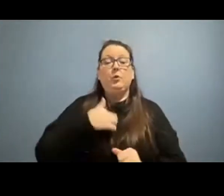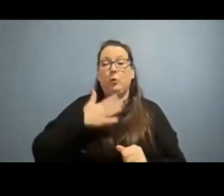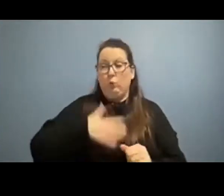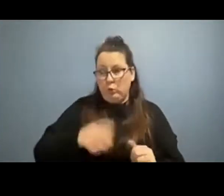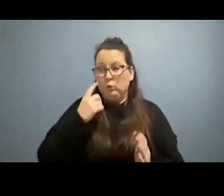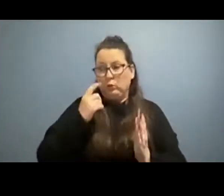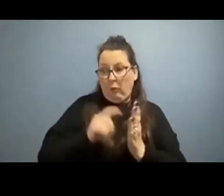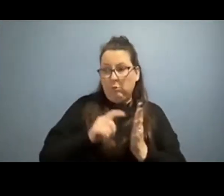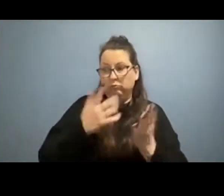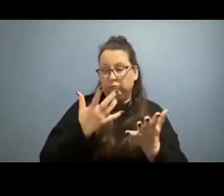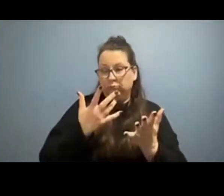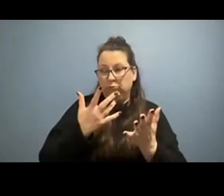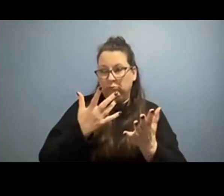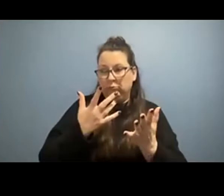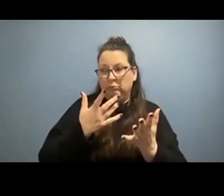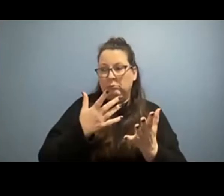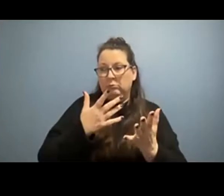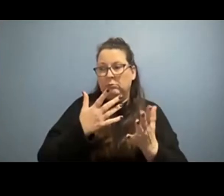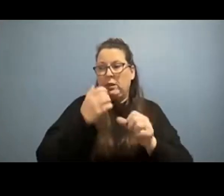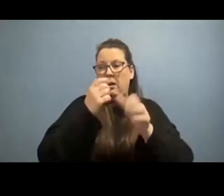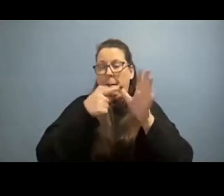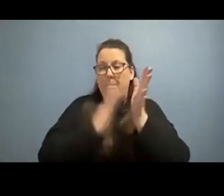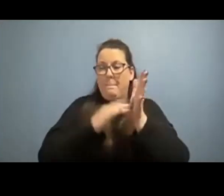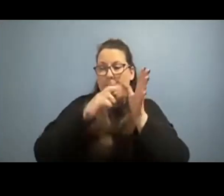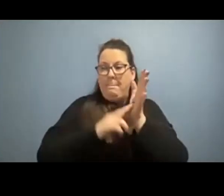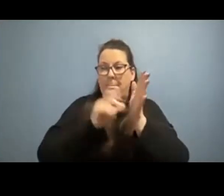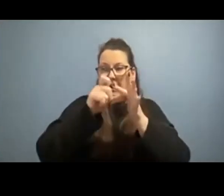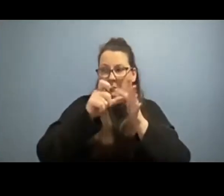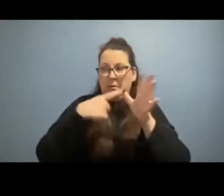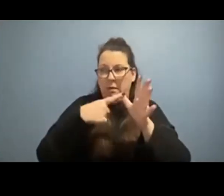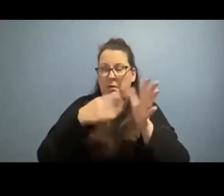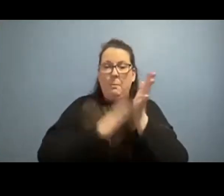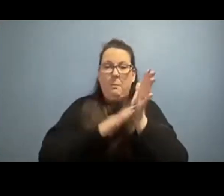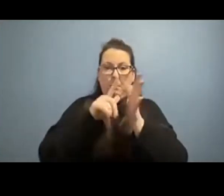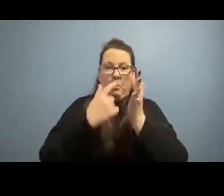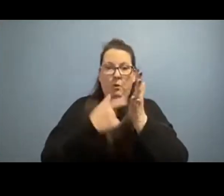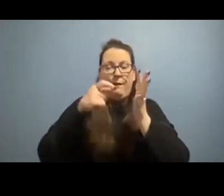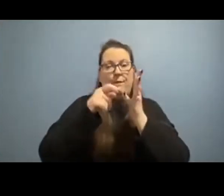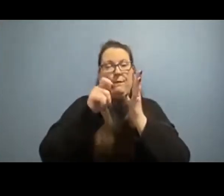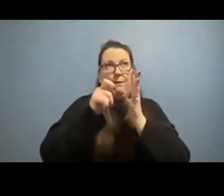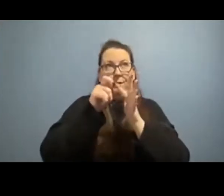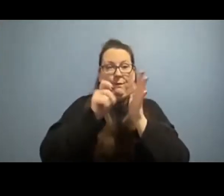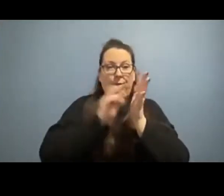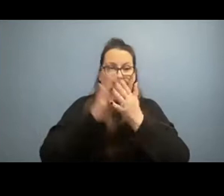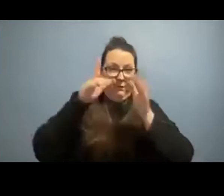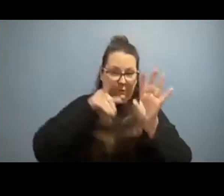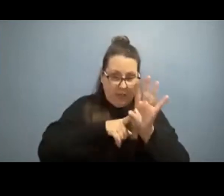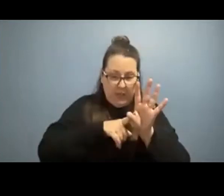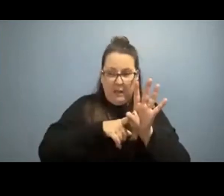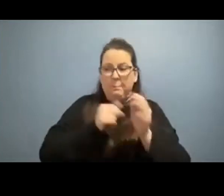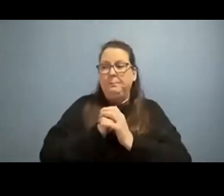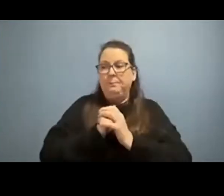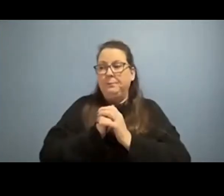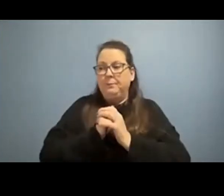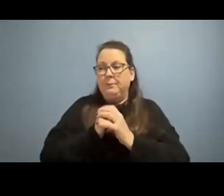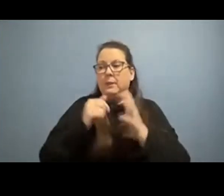tonight: Amanda Murphy, CEO of Connect Health and Community; Andrew Giles, Federal MP